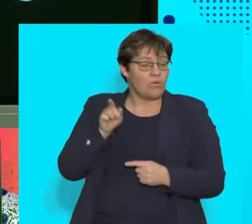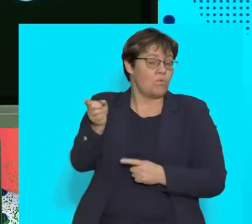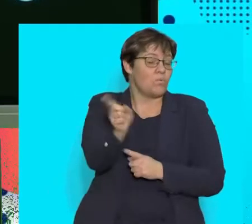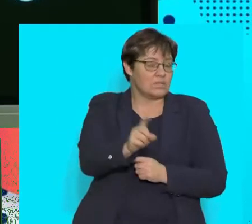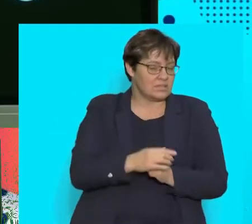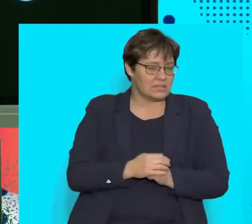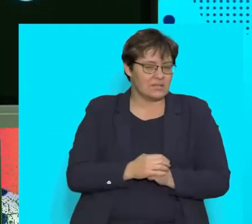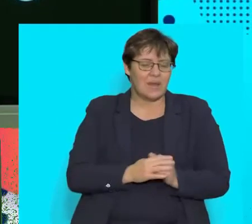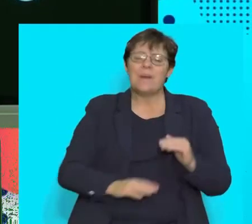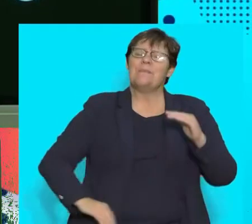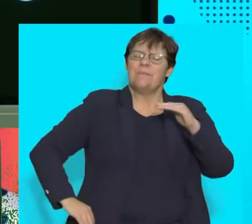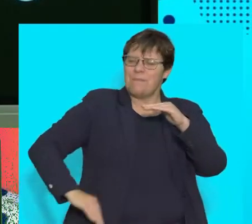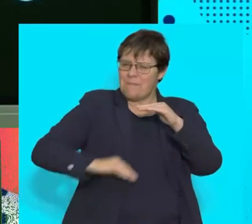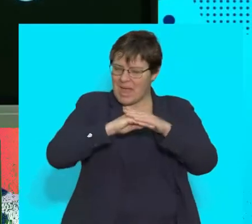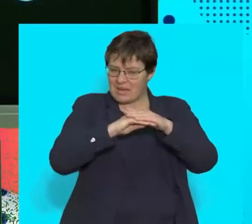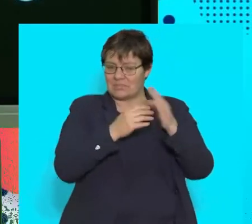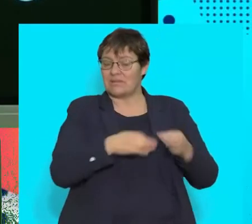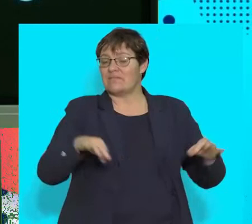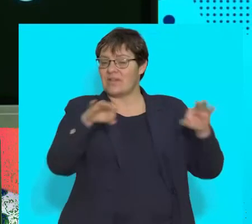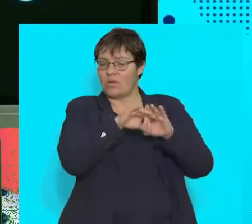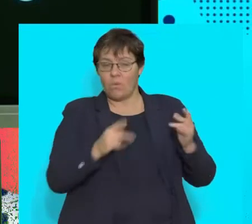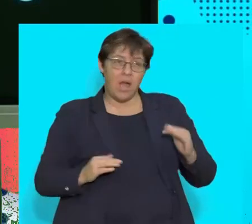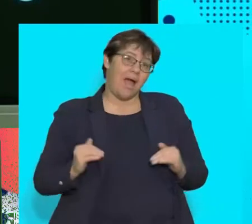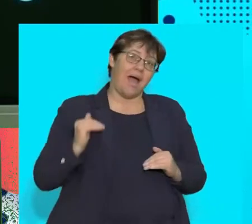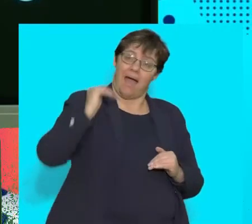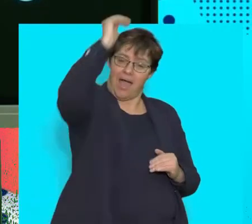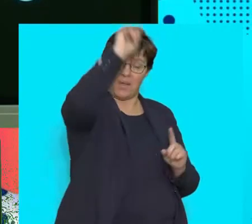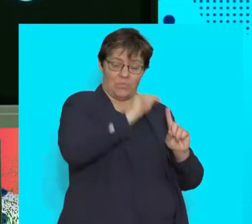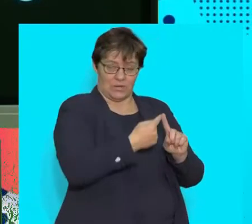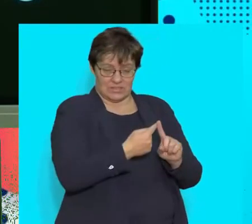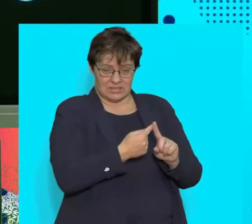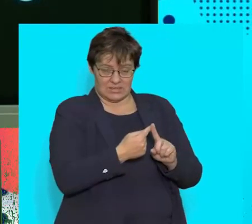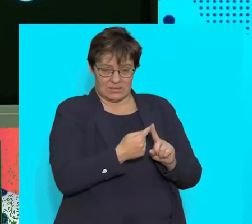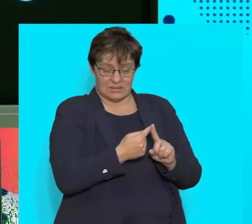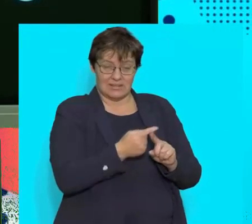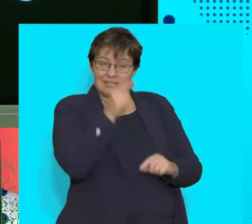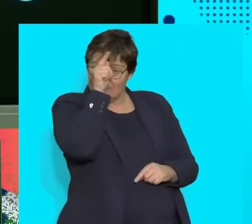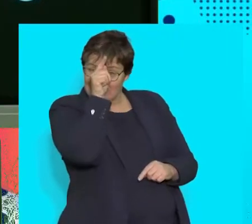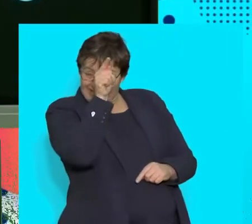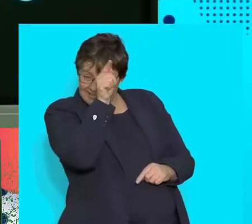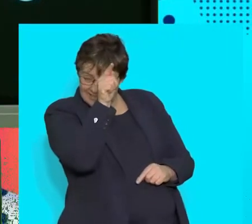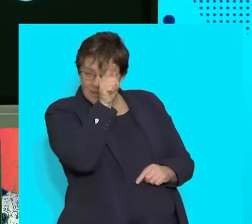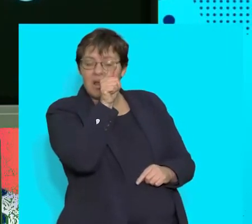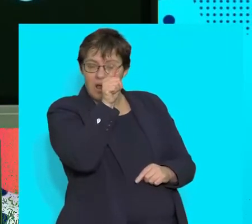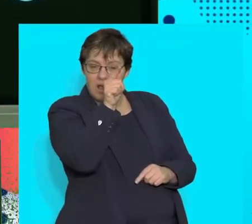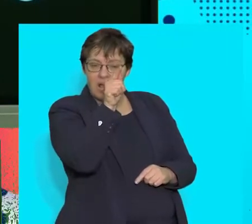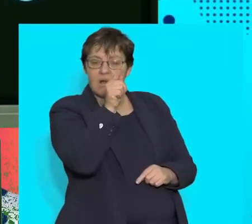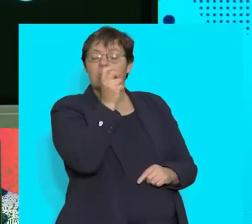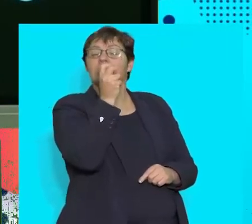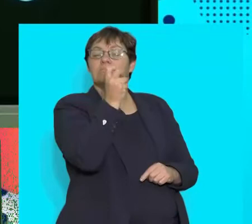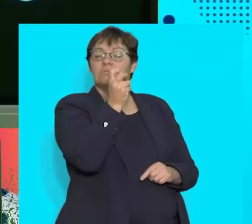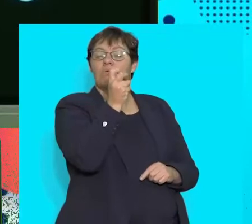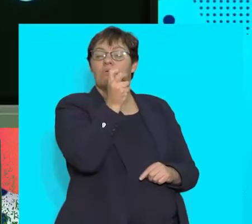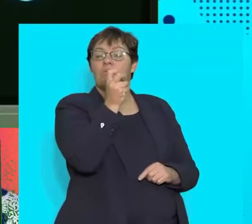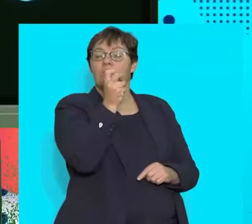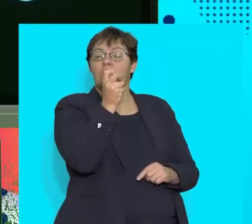that the maximum value is at the highest point above the ground, and at that point the stone has, or the